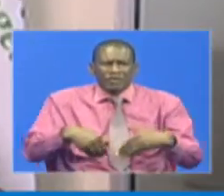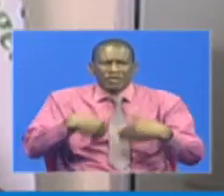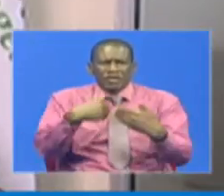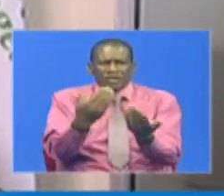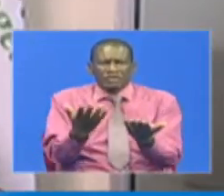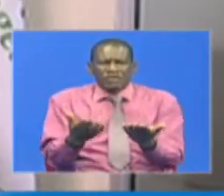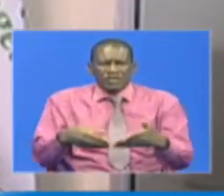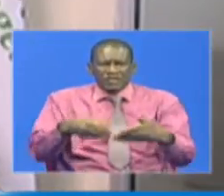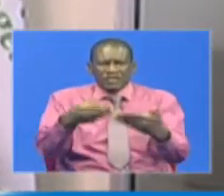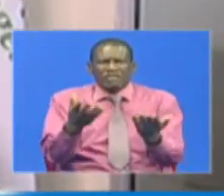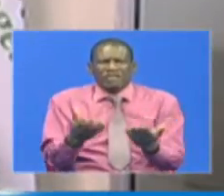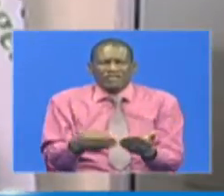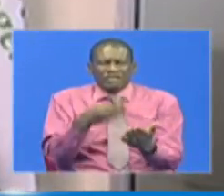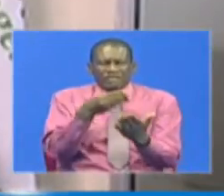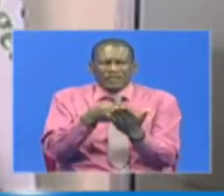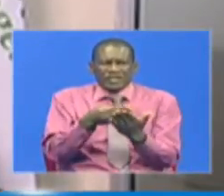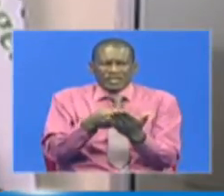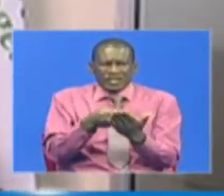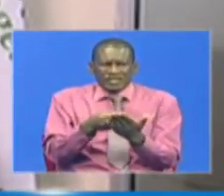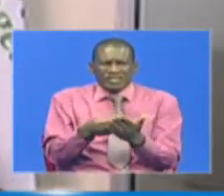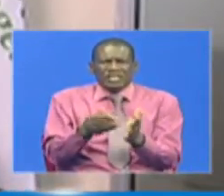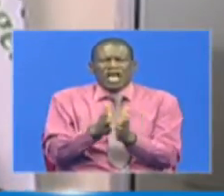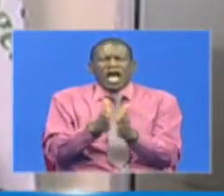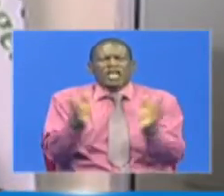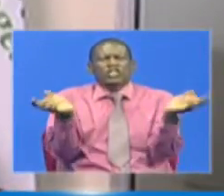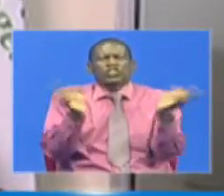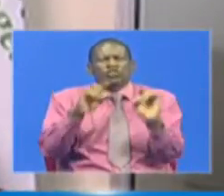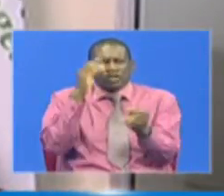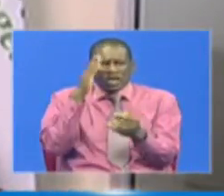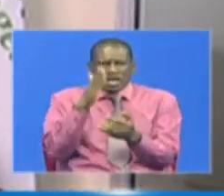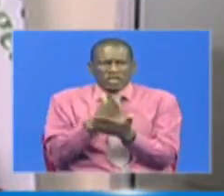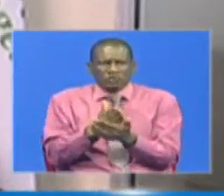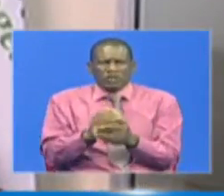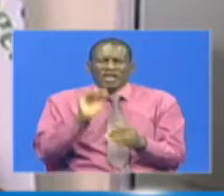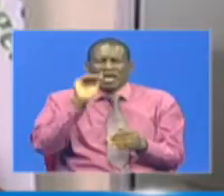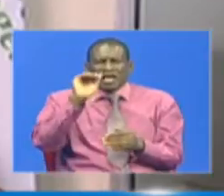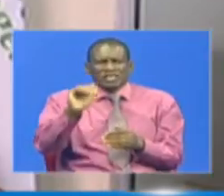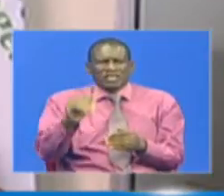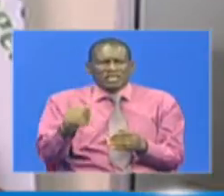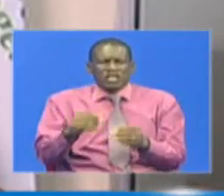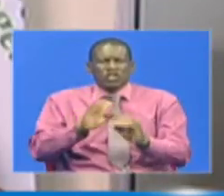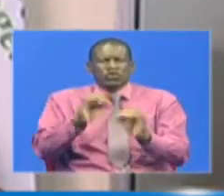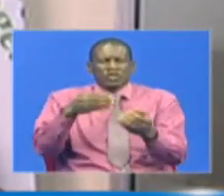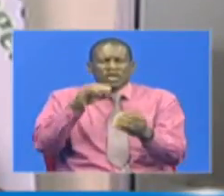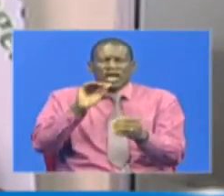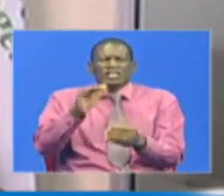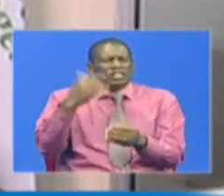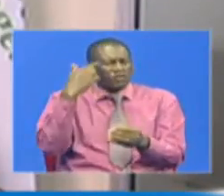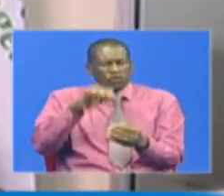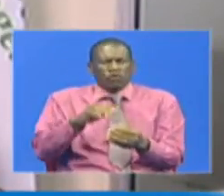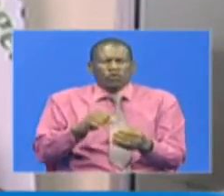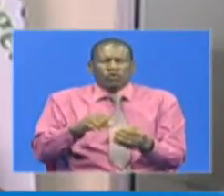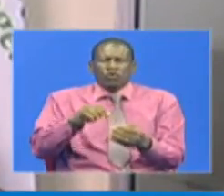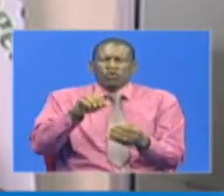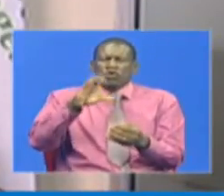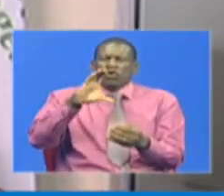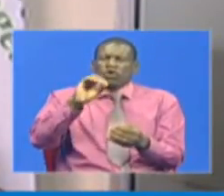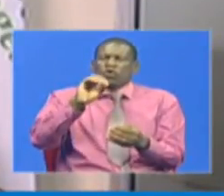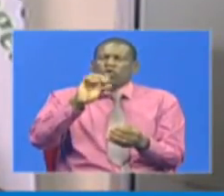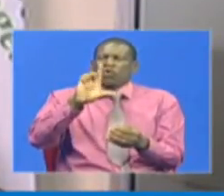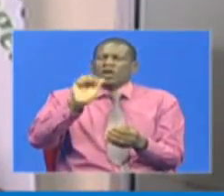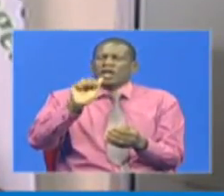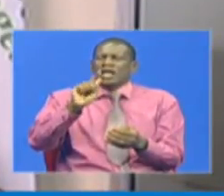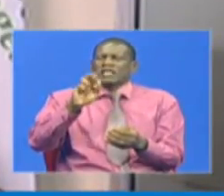providing finance and not actually even asking for collateral. Again, we are looking